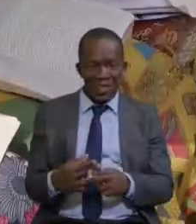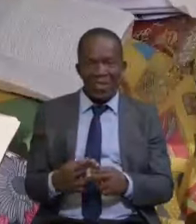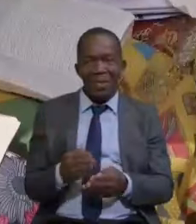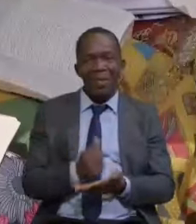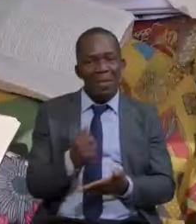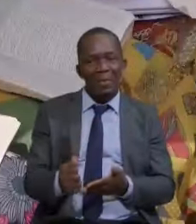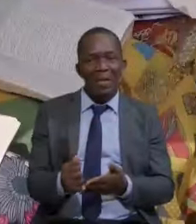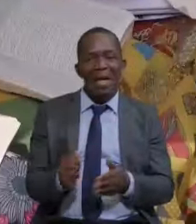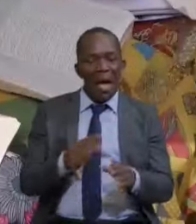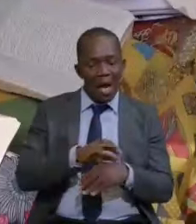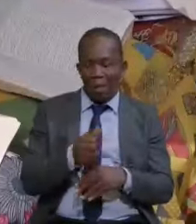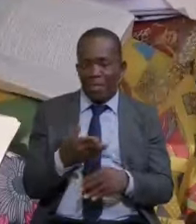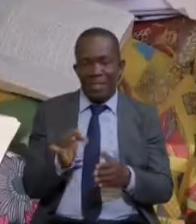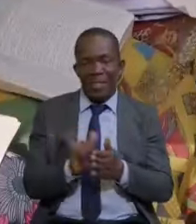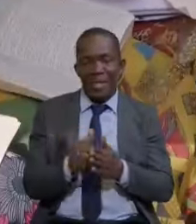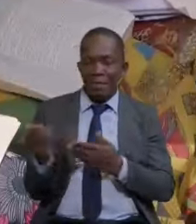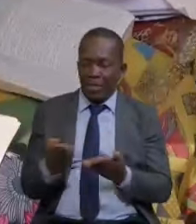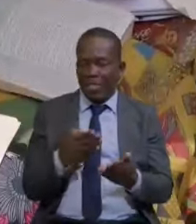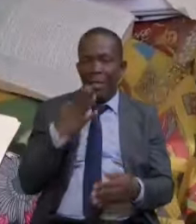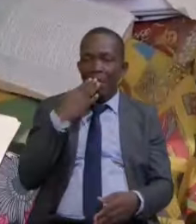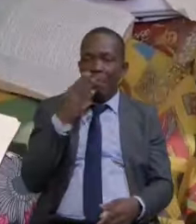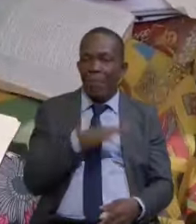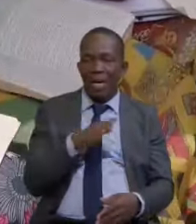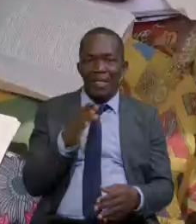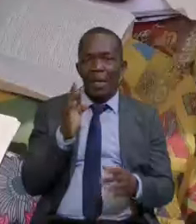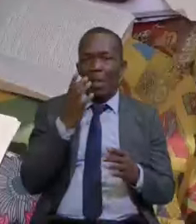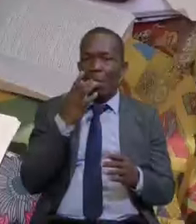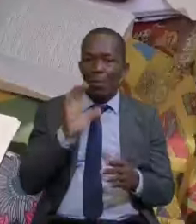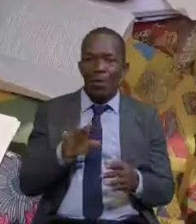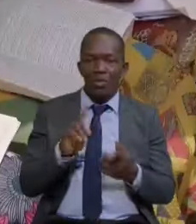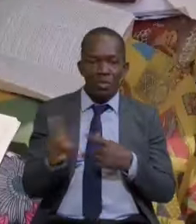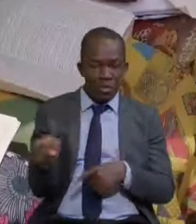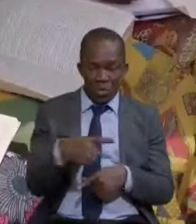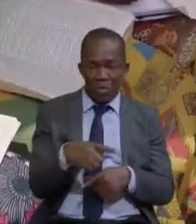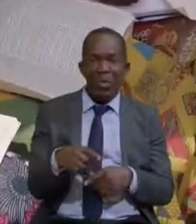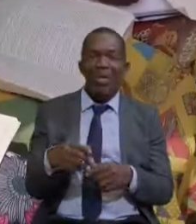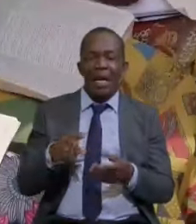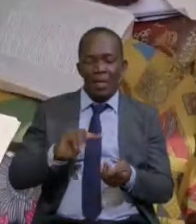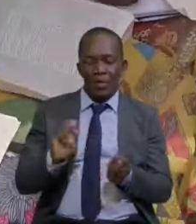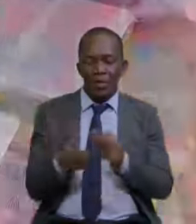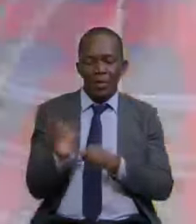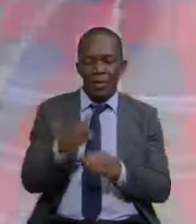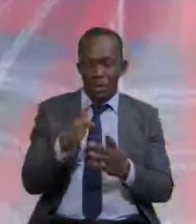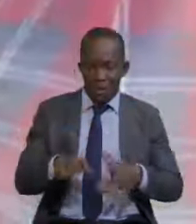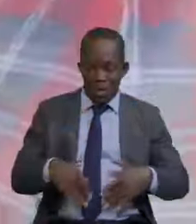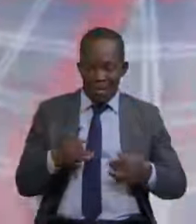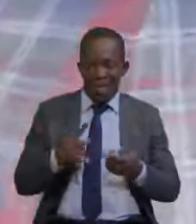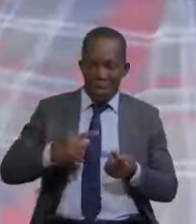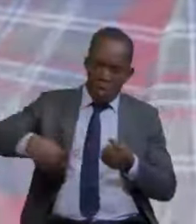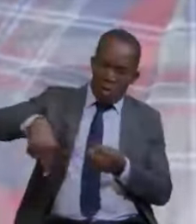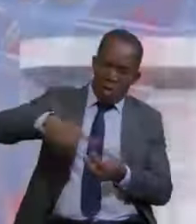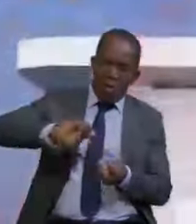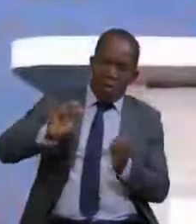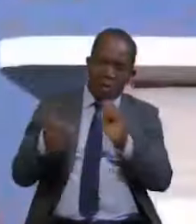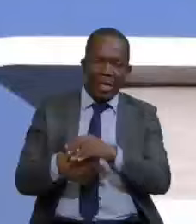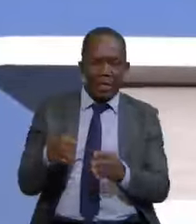and the things that just turn your life upside down, no joy, no happiness, no gladness, no health,